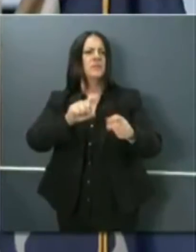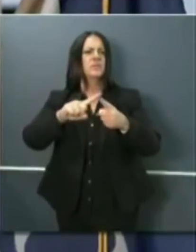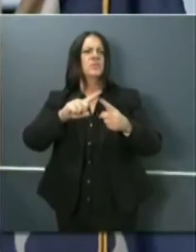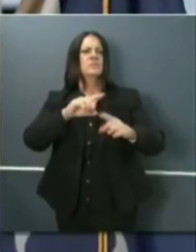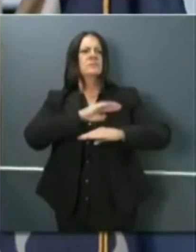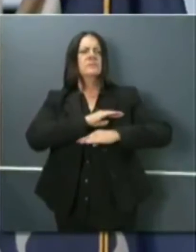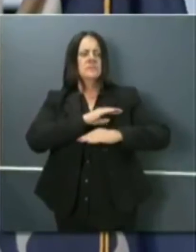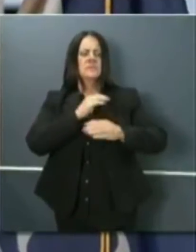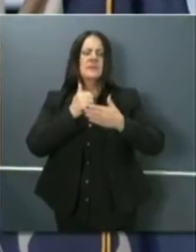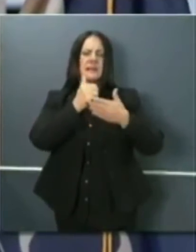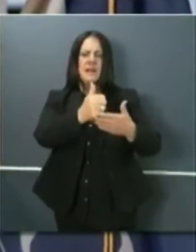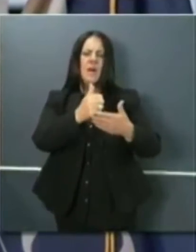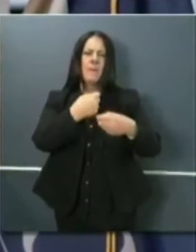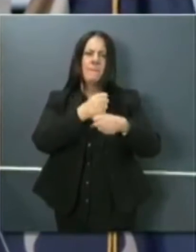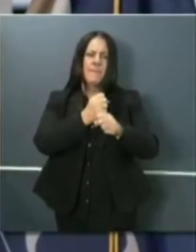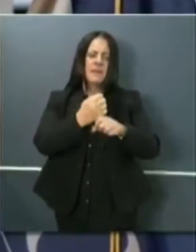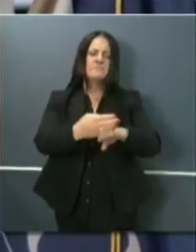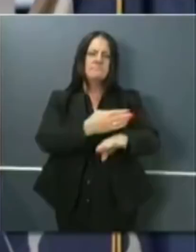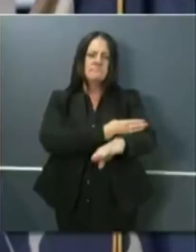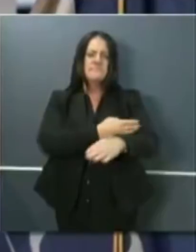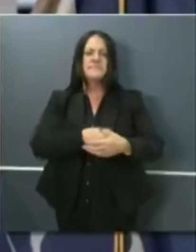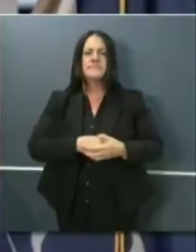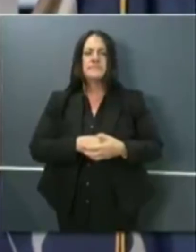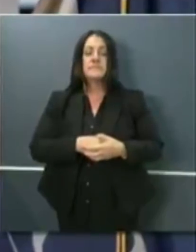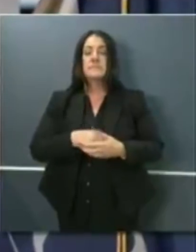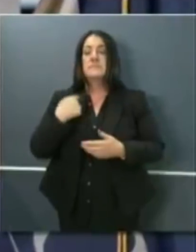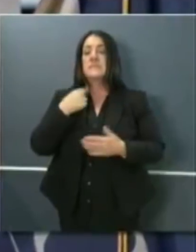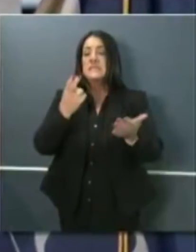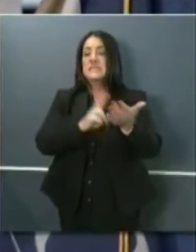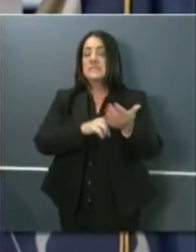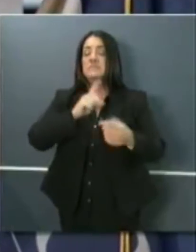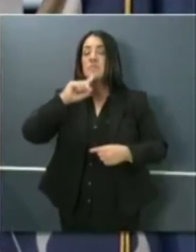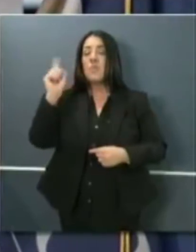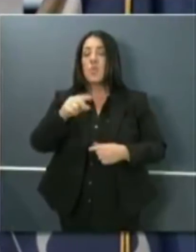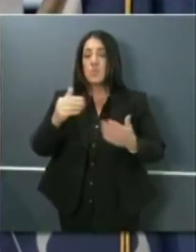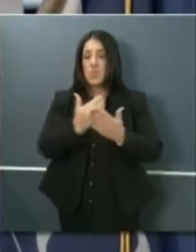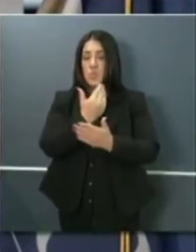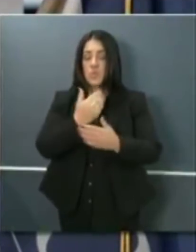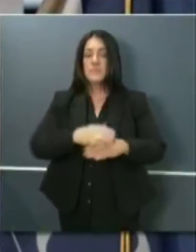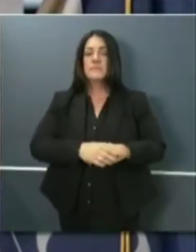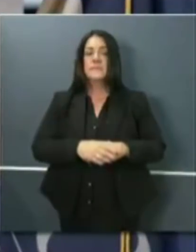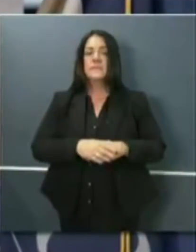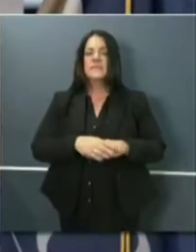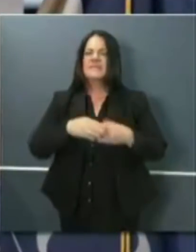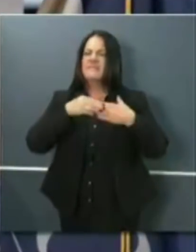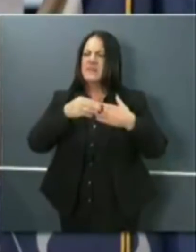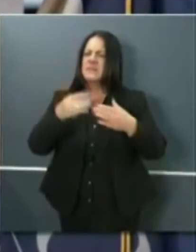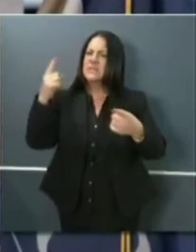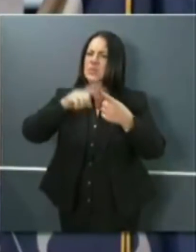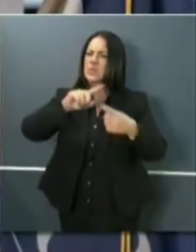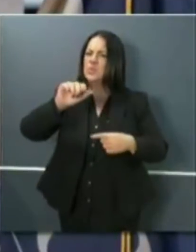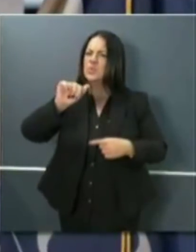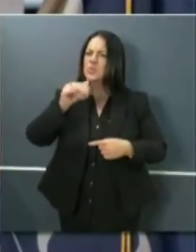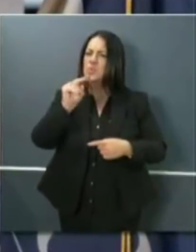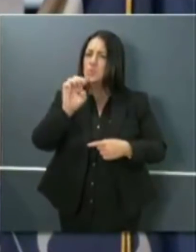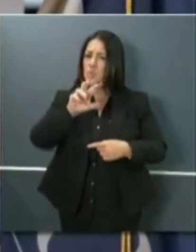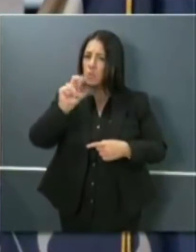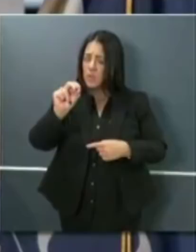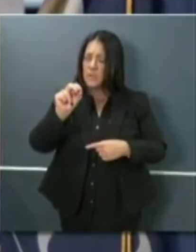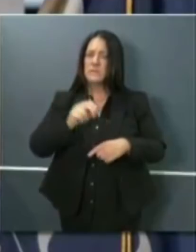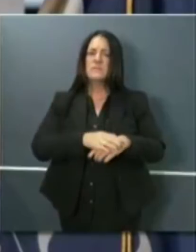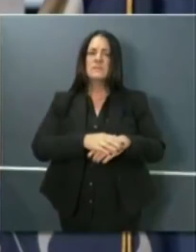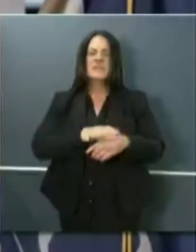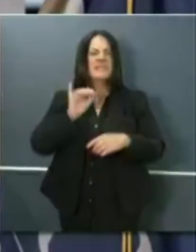have an executive order that went out that will provide flexibility through June 30th. This is temporary flexibility on